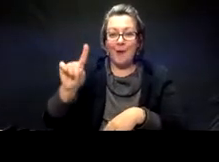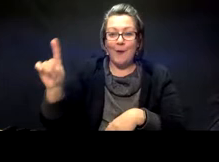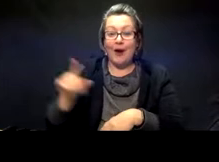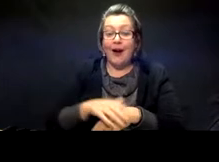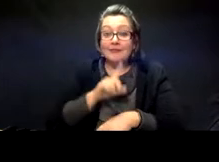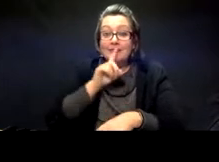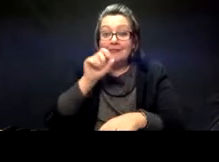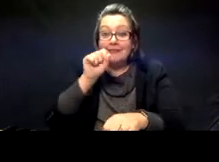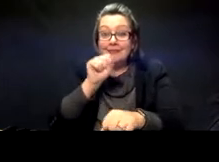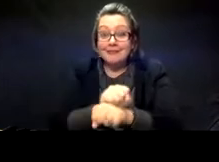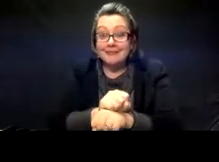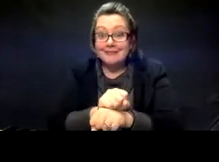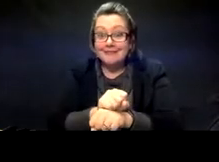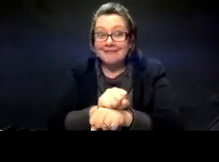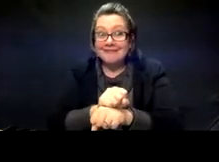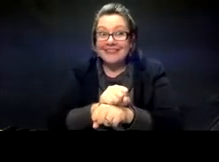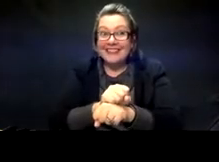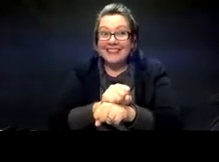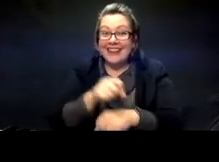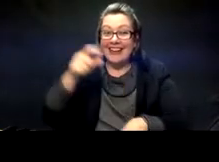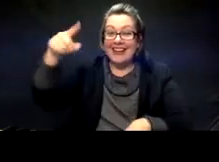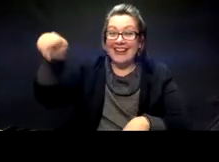if we could press 911?